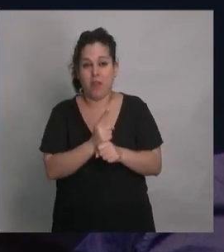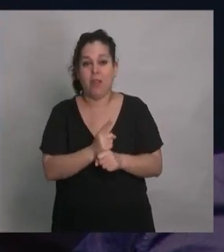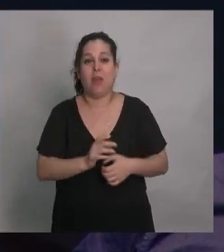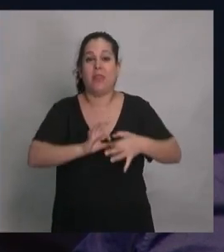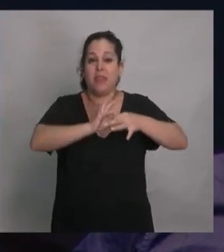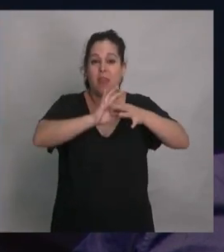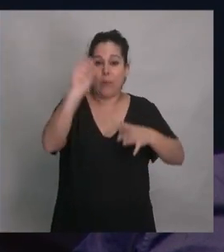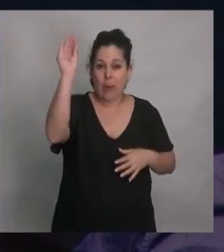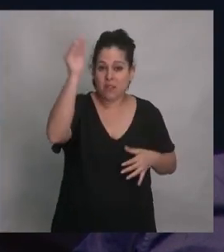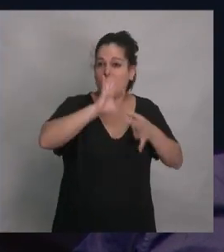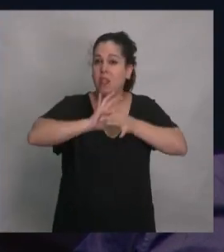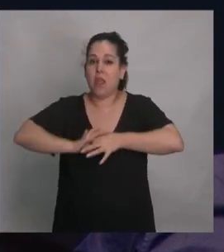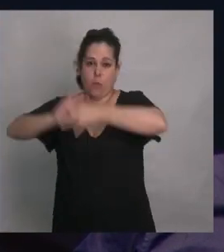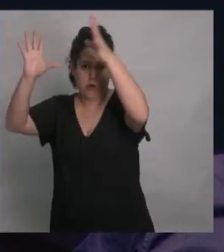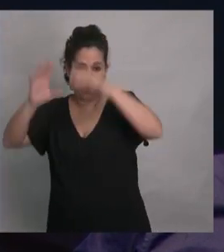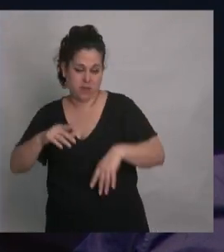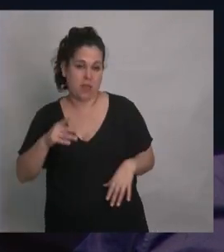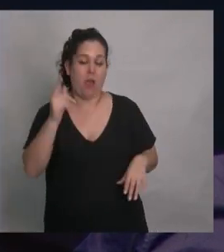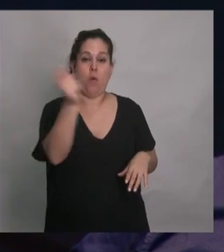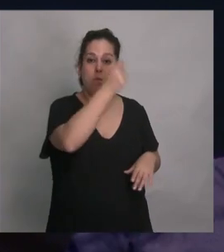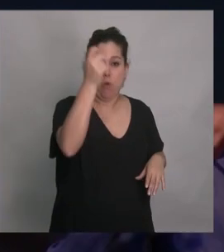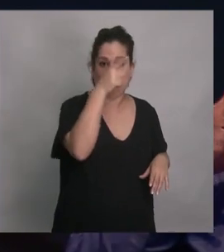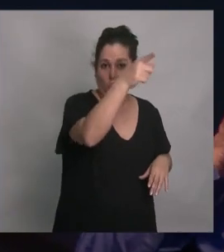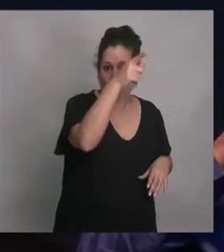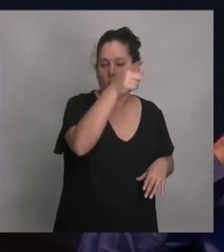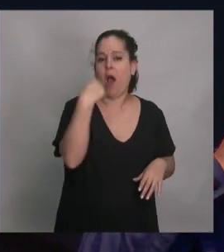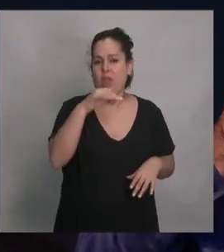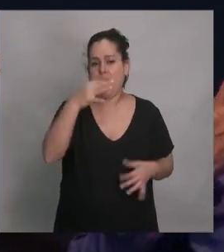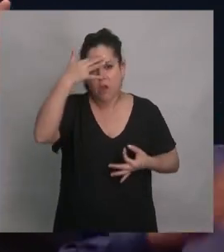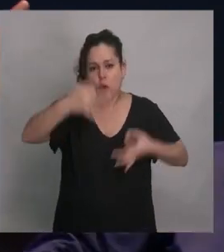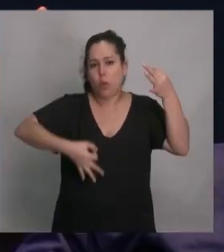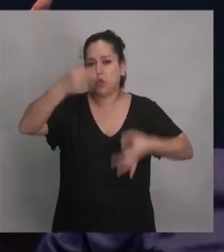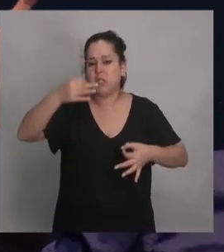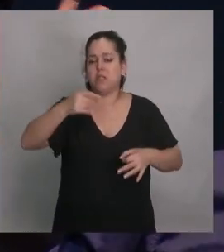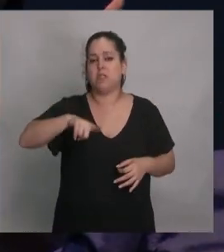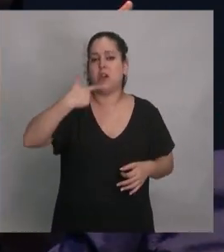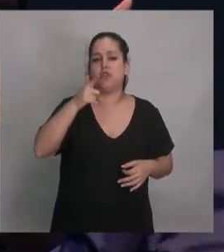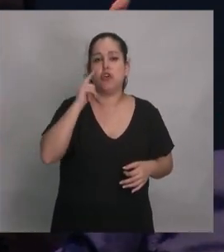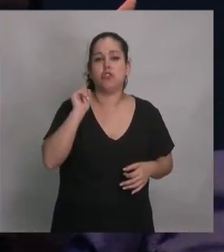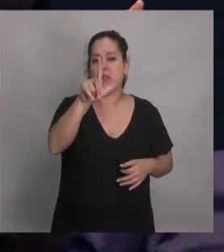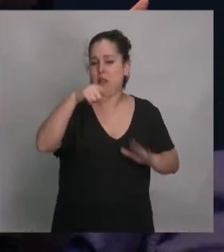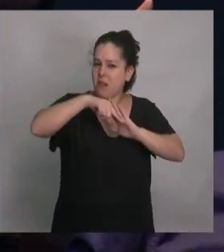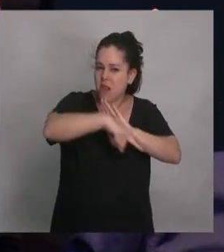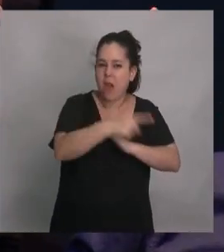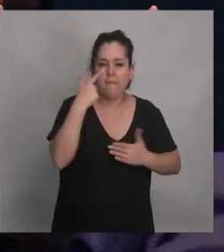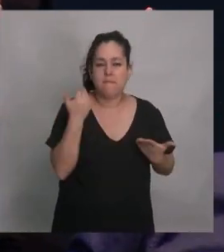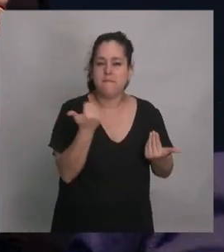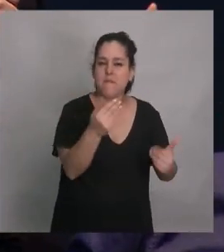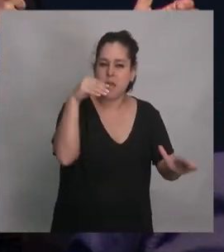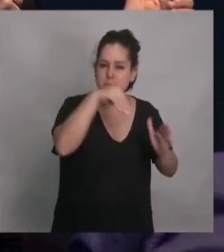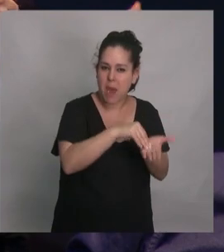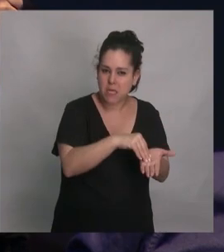Portugal, profundizar todas las conquistas sociales. Y tener una cosa muy clara, es que